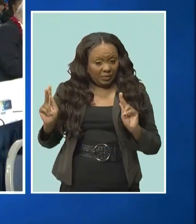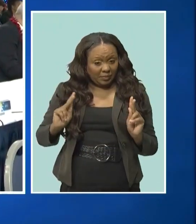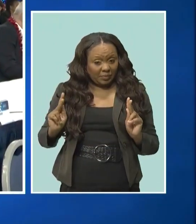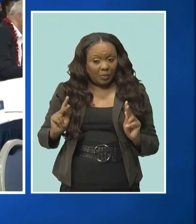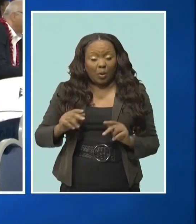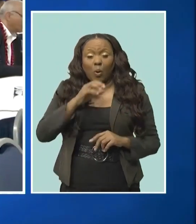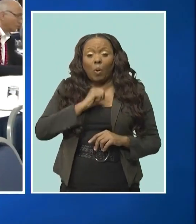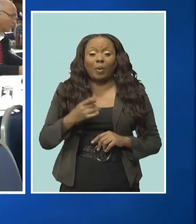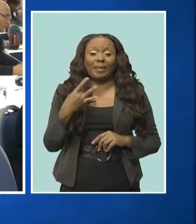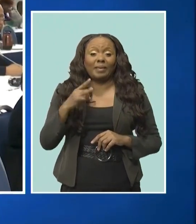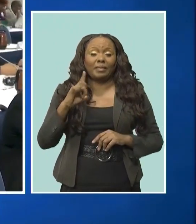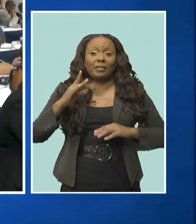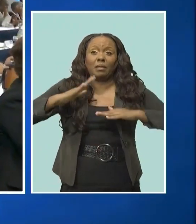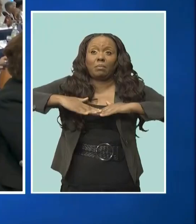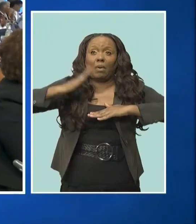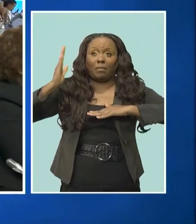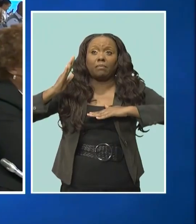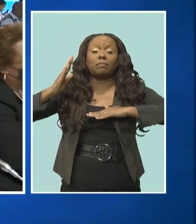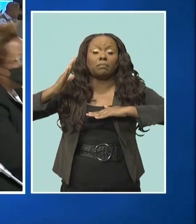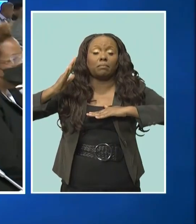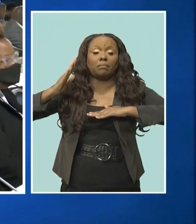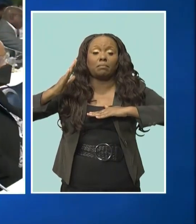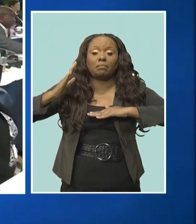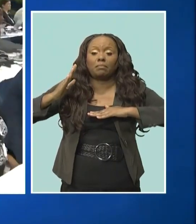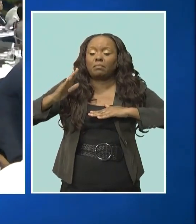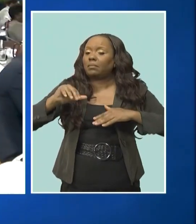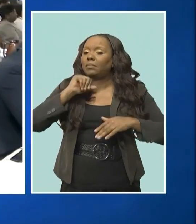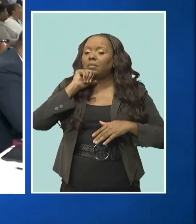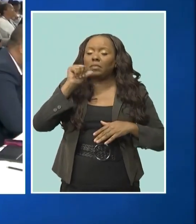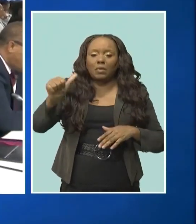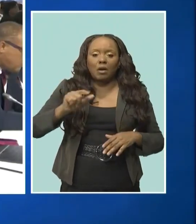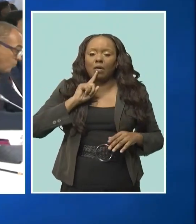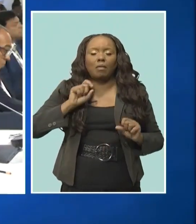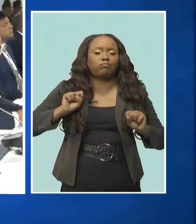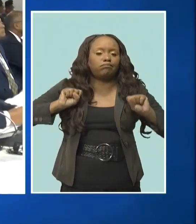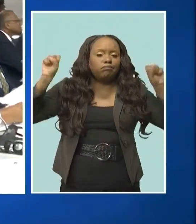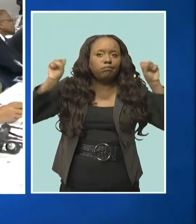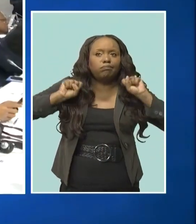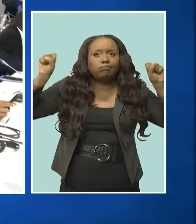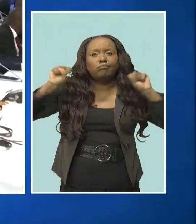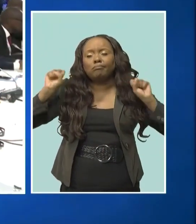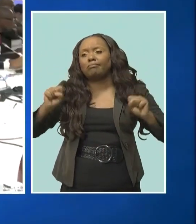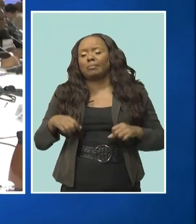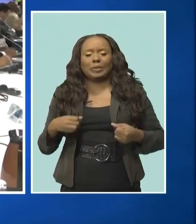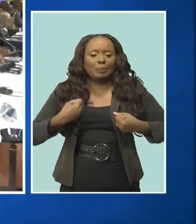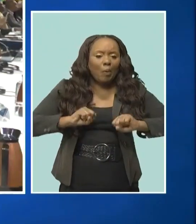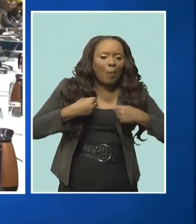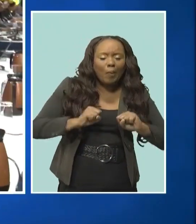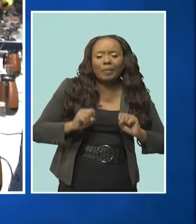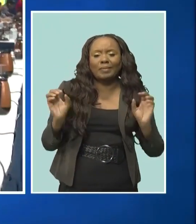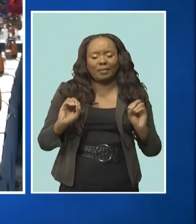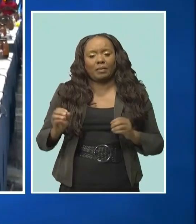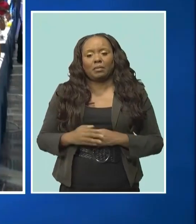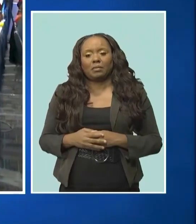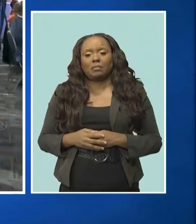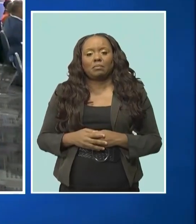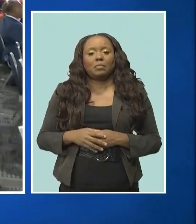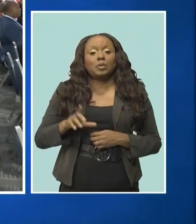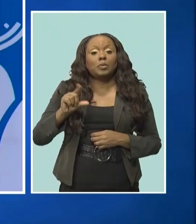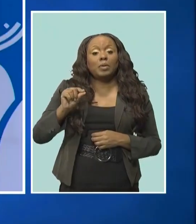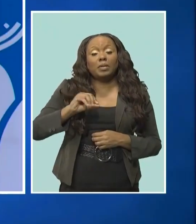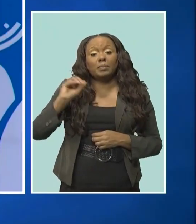aged 18 years and above do not engage in enough physical activity. 23% smoke tobacco,